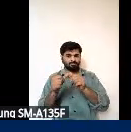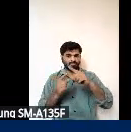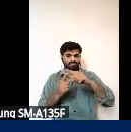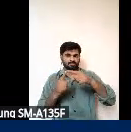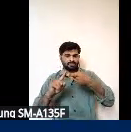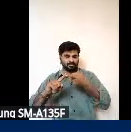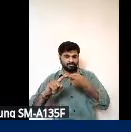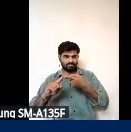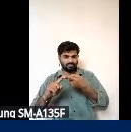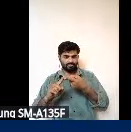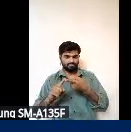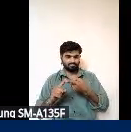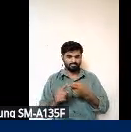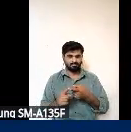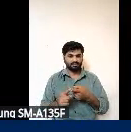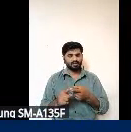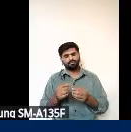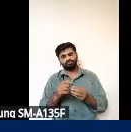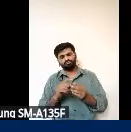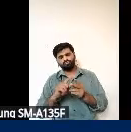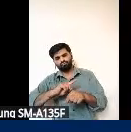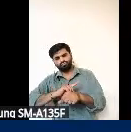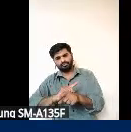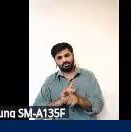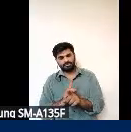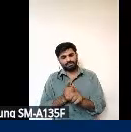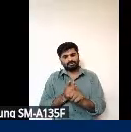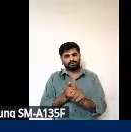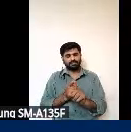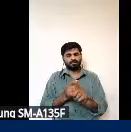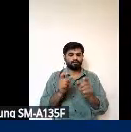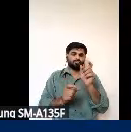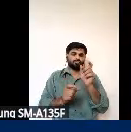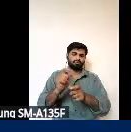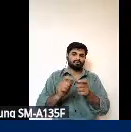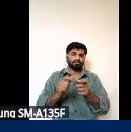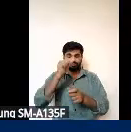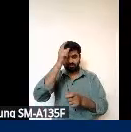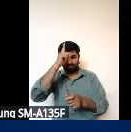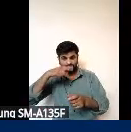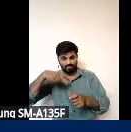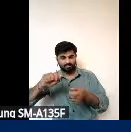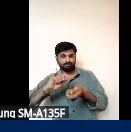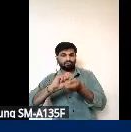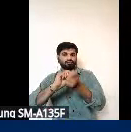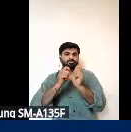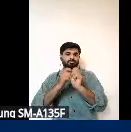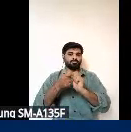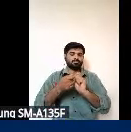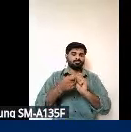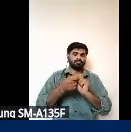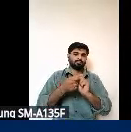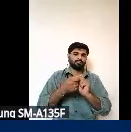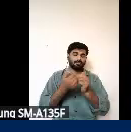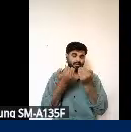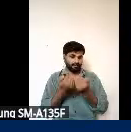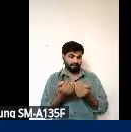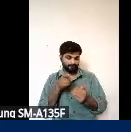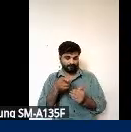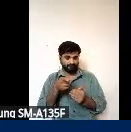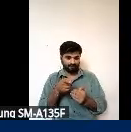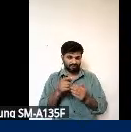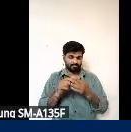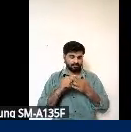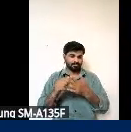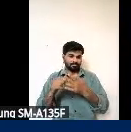every second the population of India changes. There is a birth, there is death, and there is migration, etc. So, but census data cannot be dynamic.